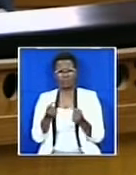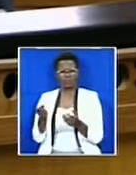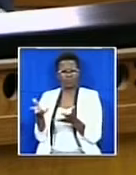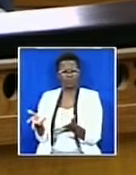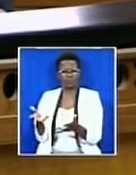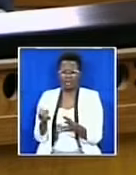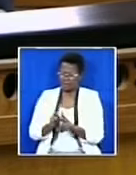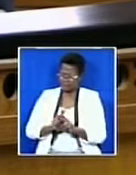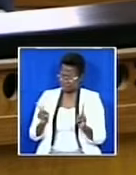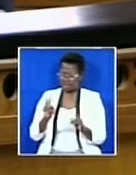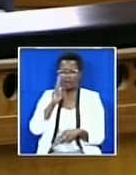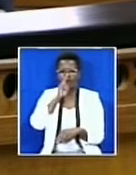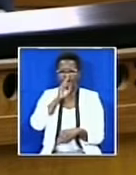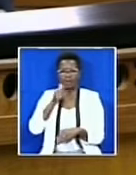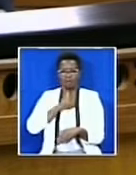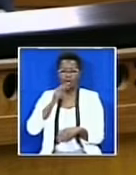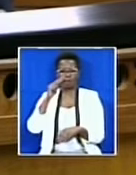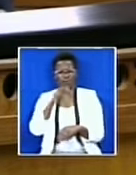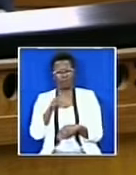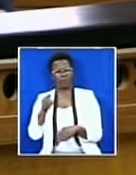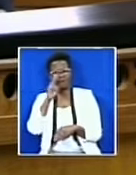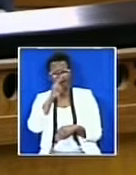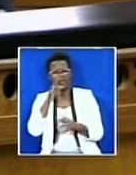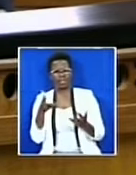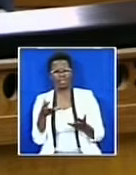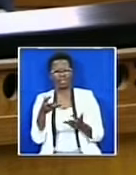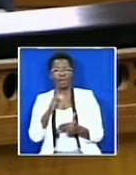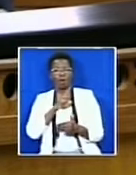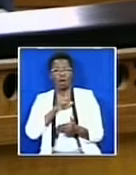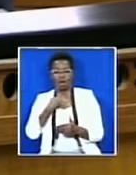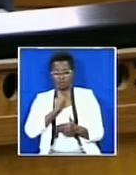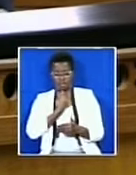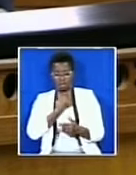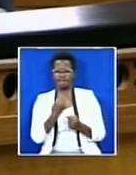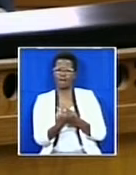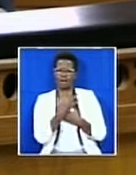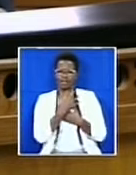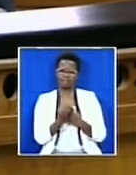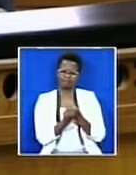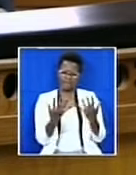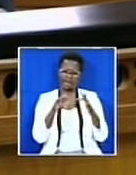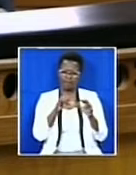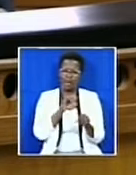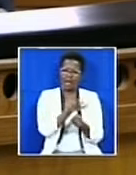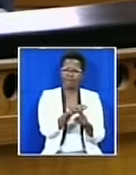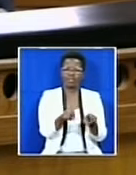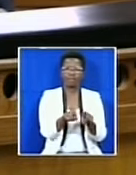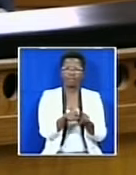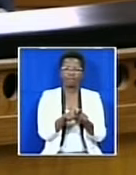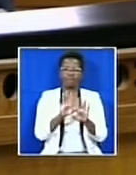Very funny, in my view. It affected me and many. No